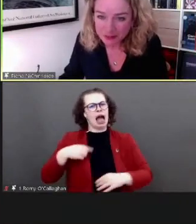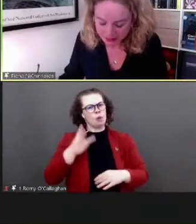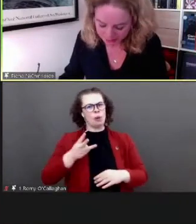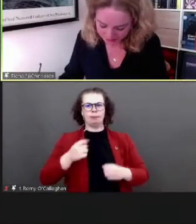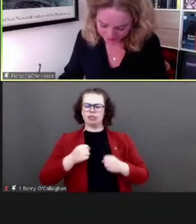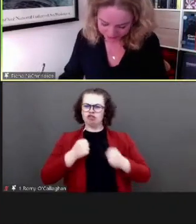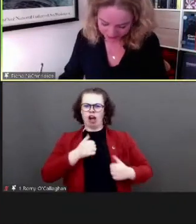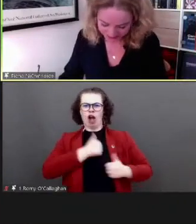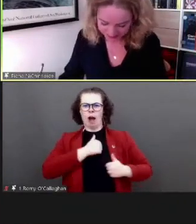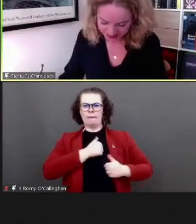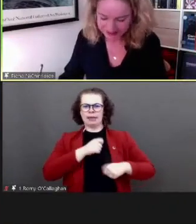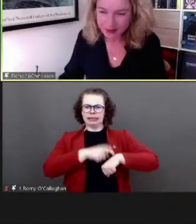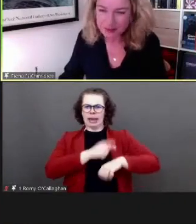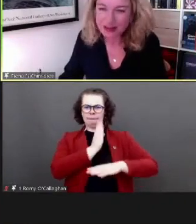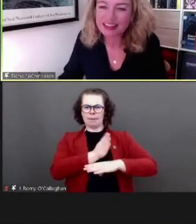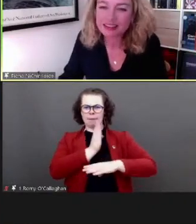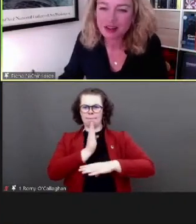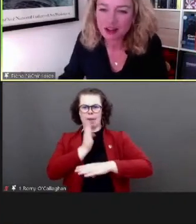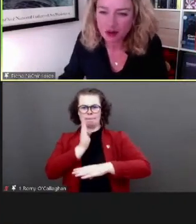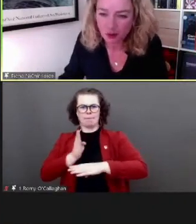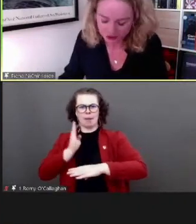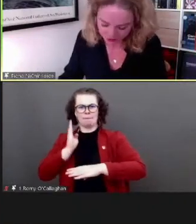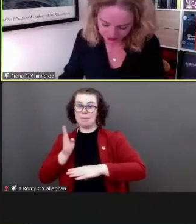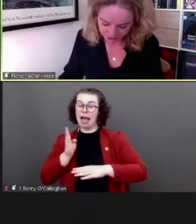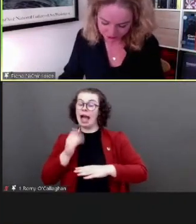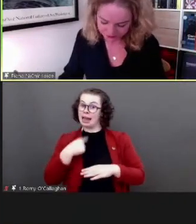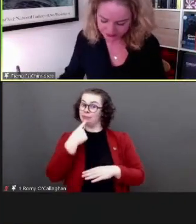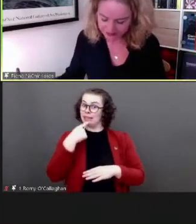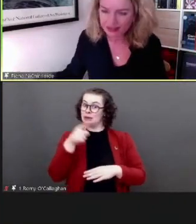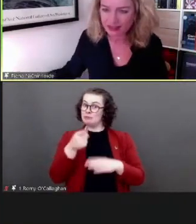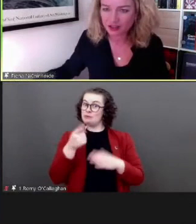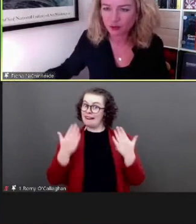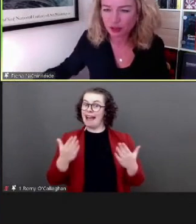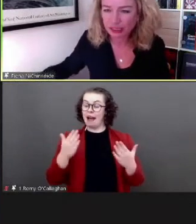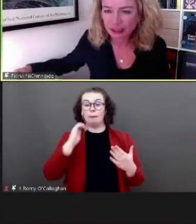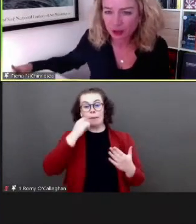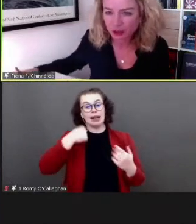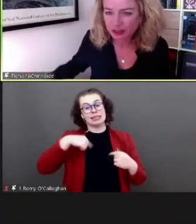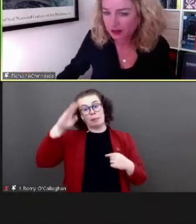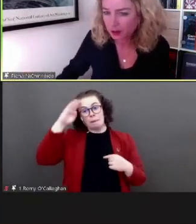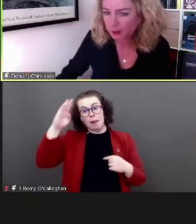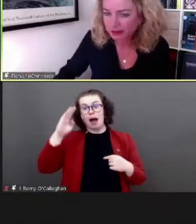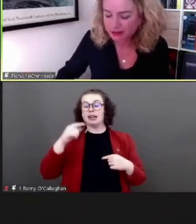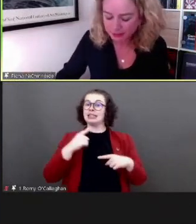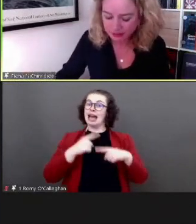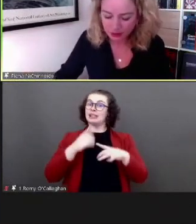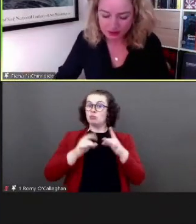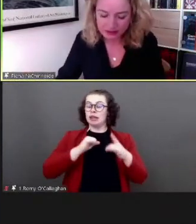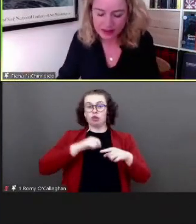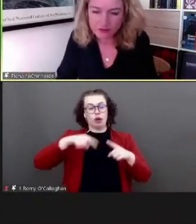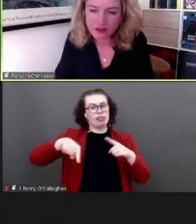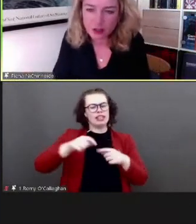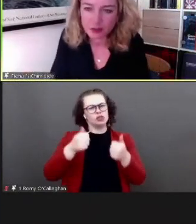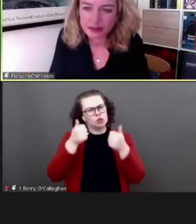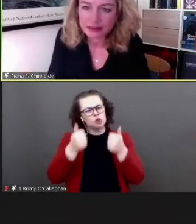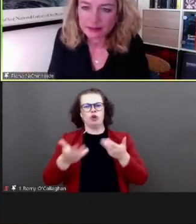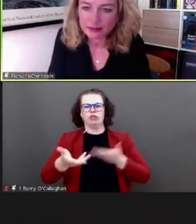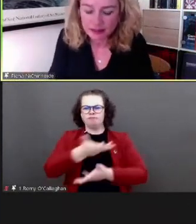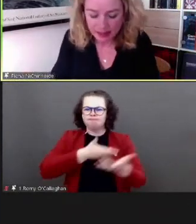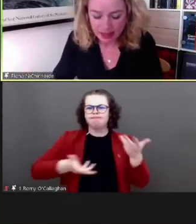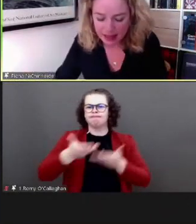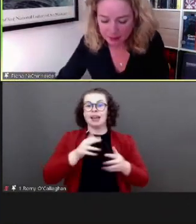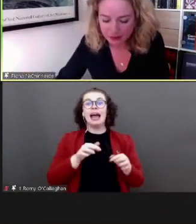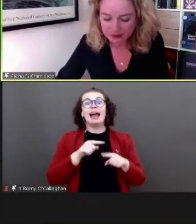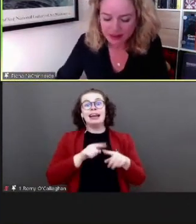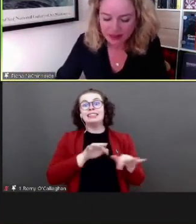about timekeeping, so that's a heads up, and that's in order to facilitate a really good and I hope in-depth Q&A following